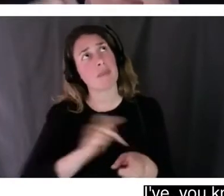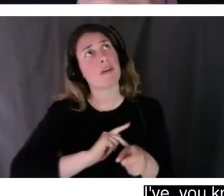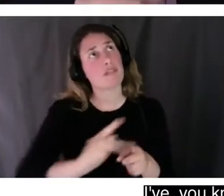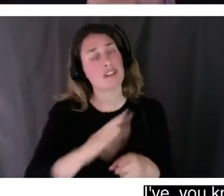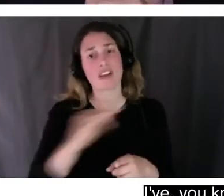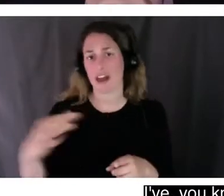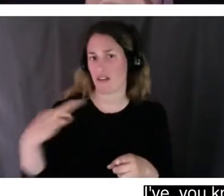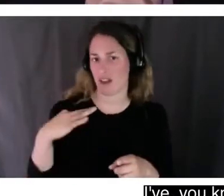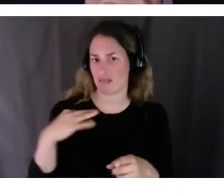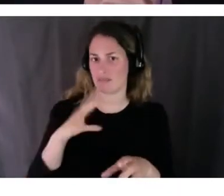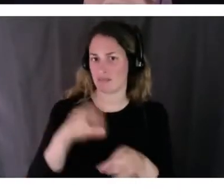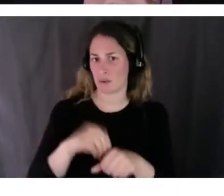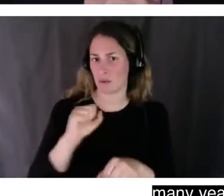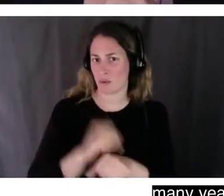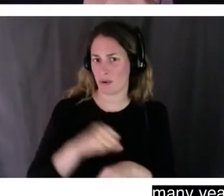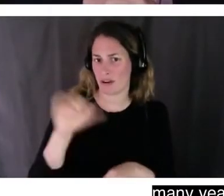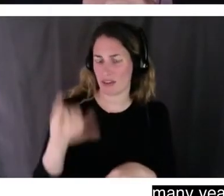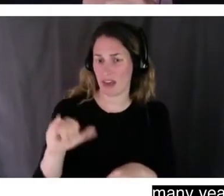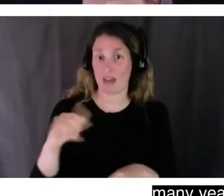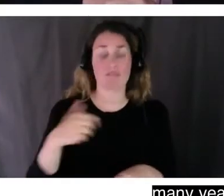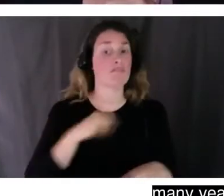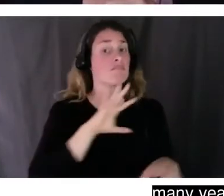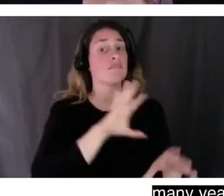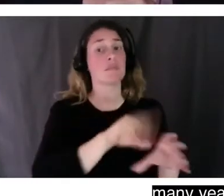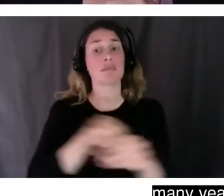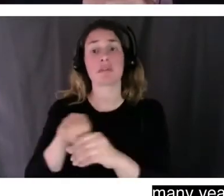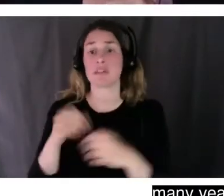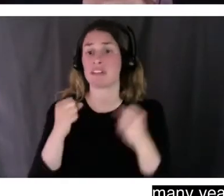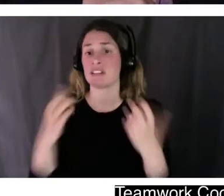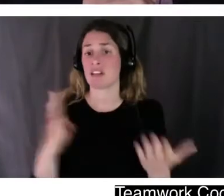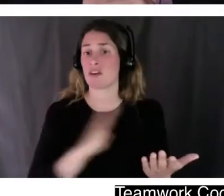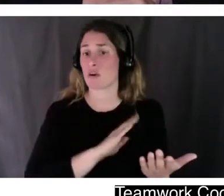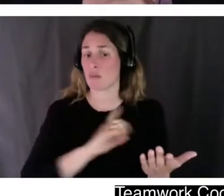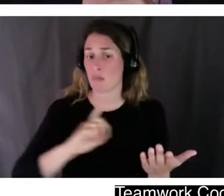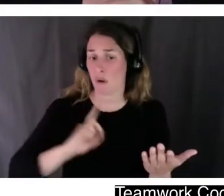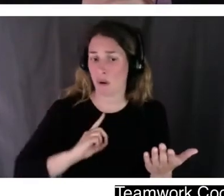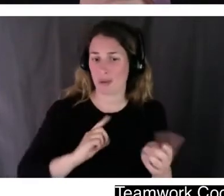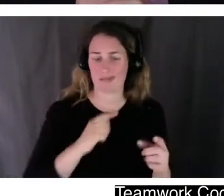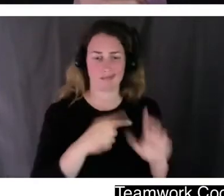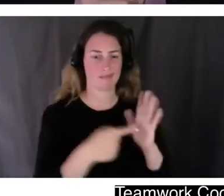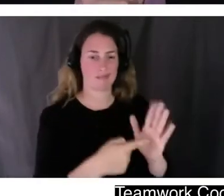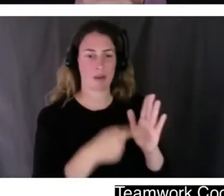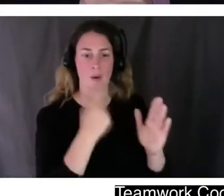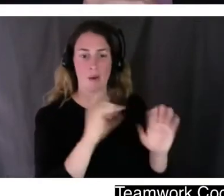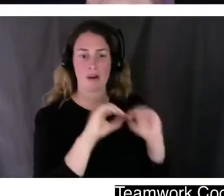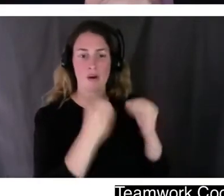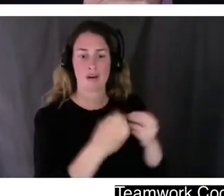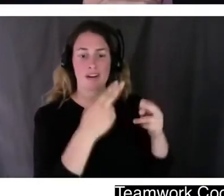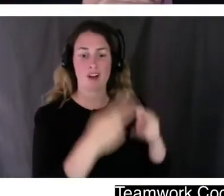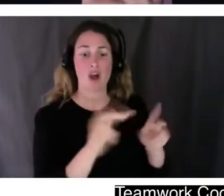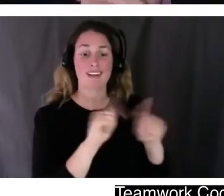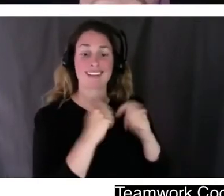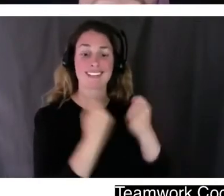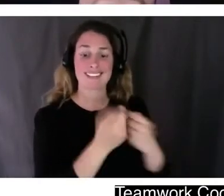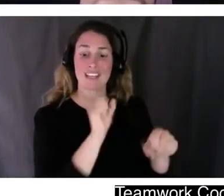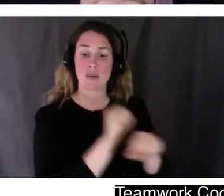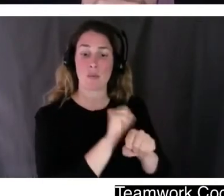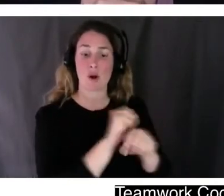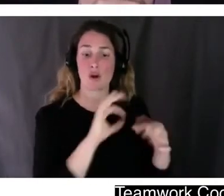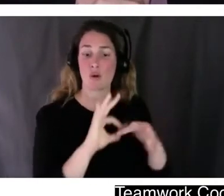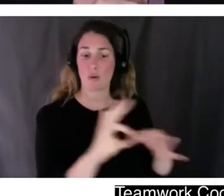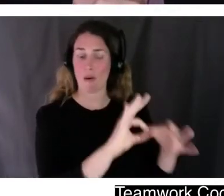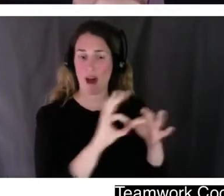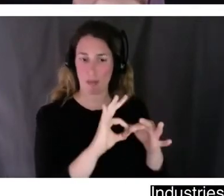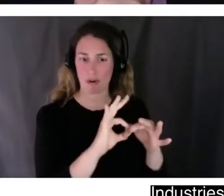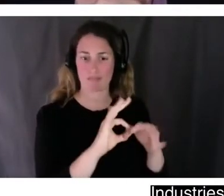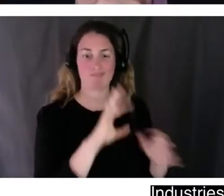sat on several boards many years ago, an organization called Teamwork Cooperative, and as well